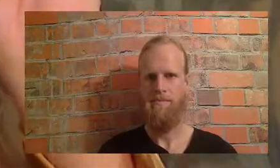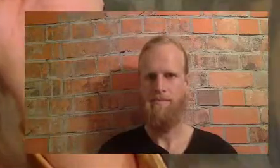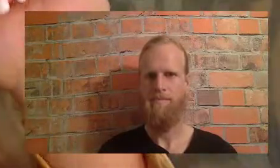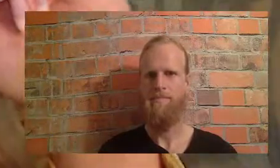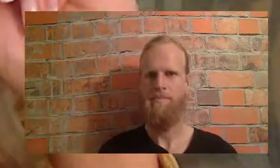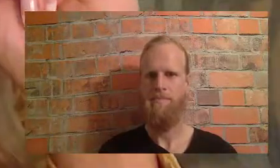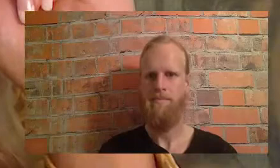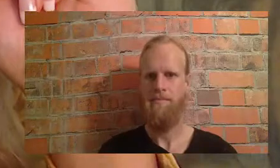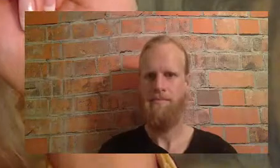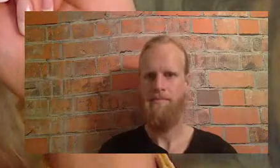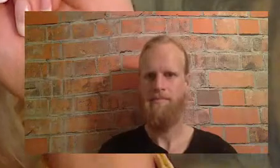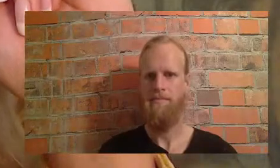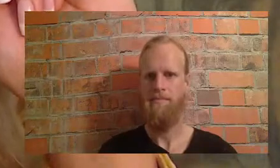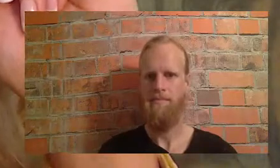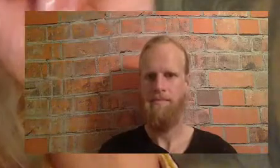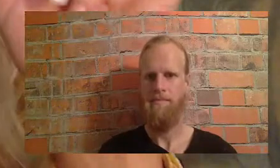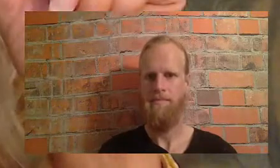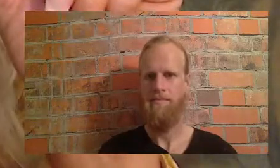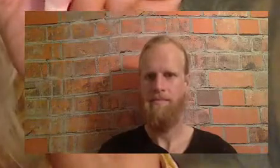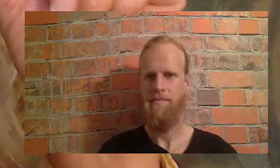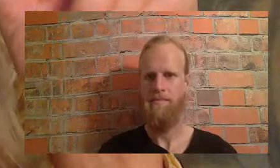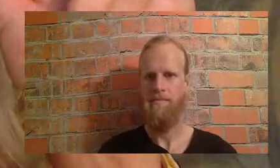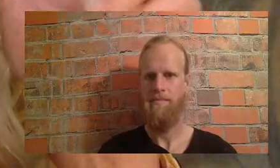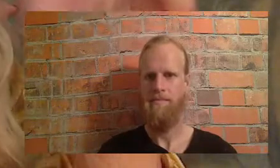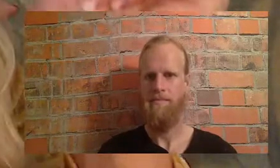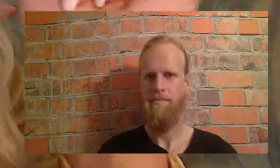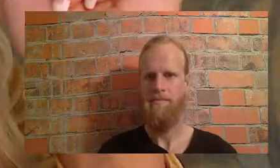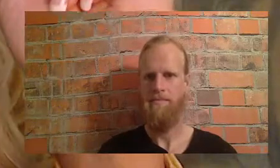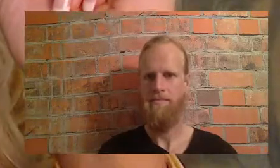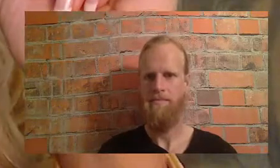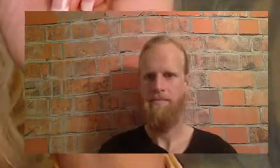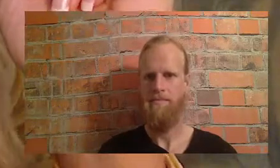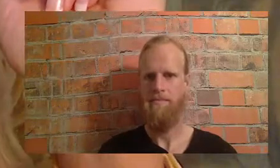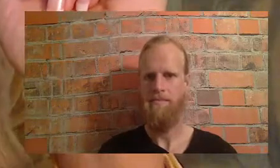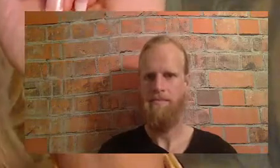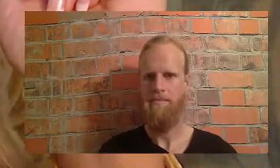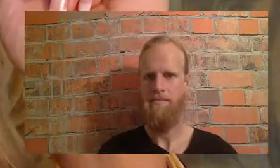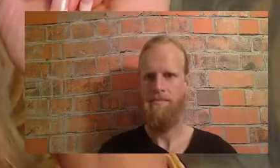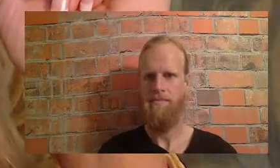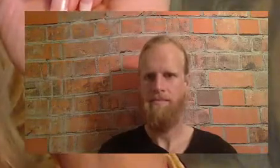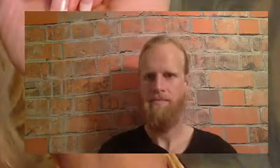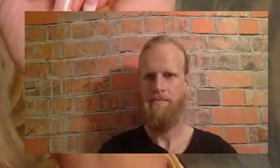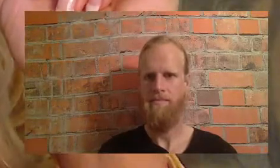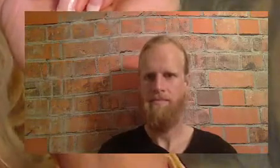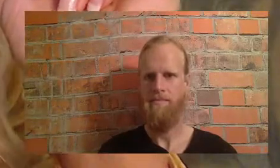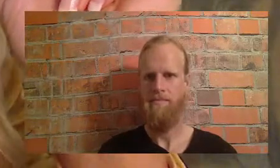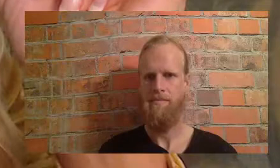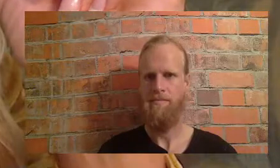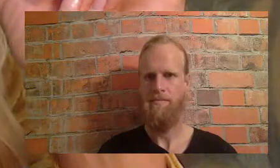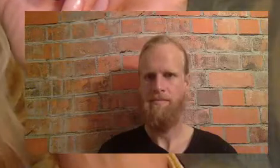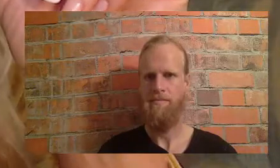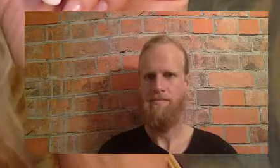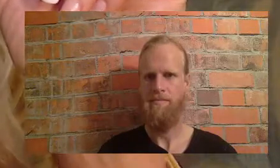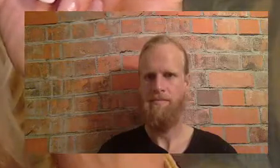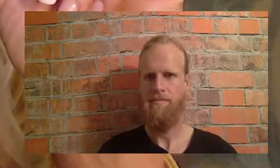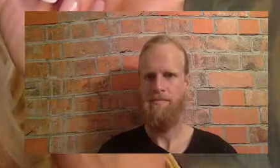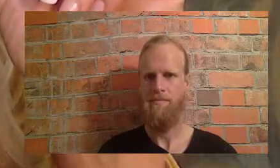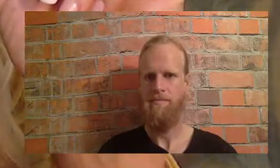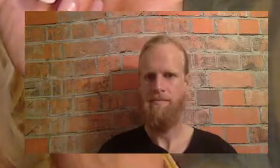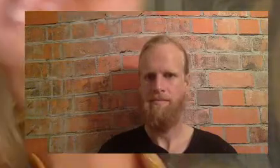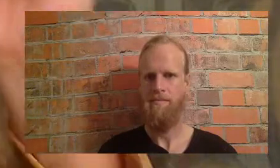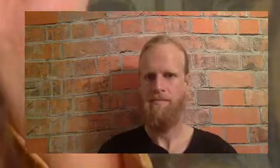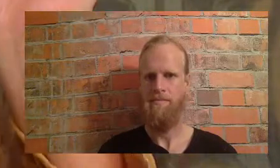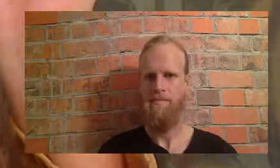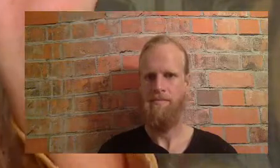didn't tap for very long. Rosina went from a 4 to a 2 or a 3. Priscilla, an 8 to a 6. Teresa,